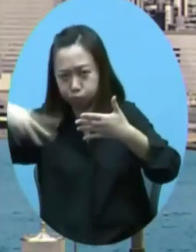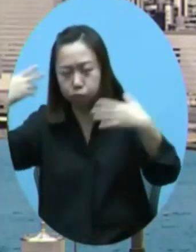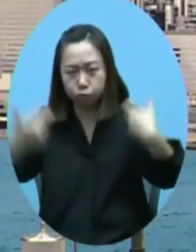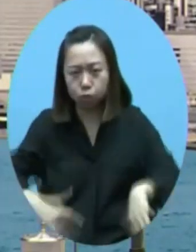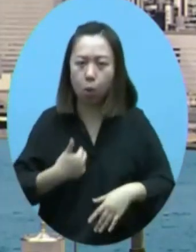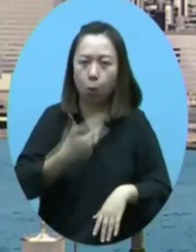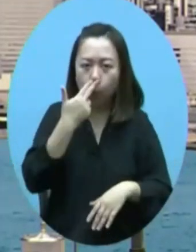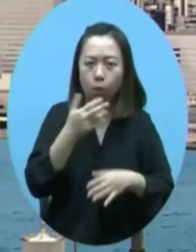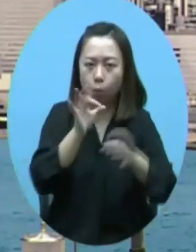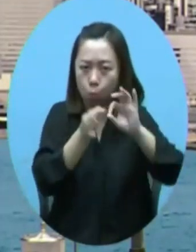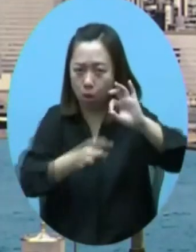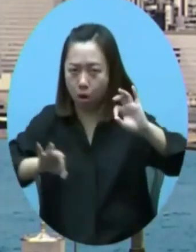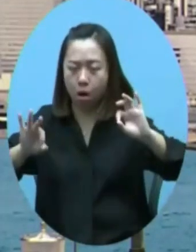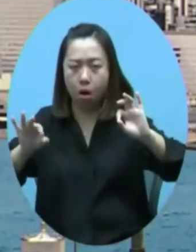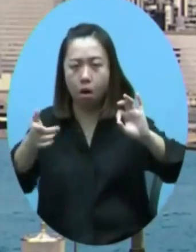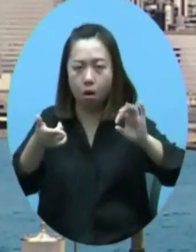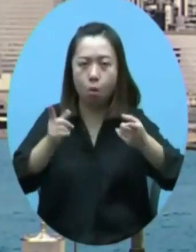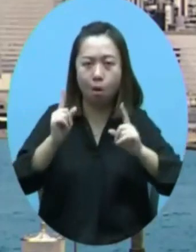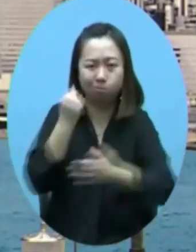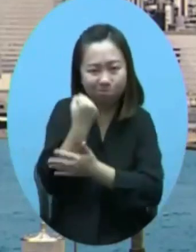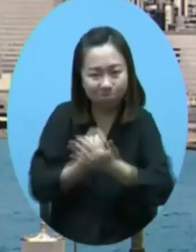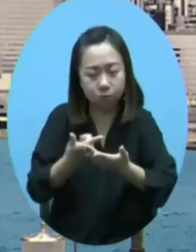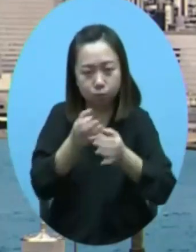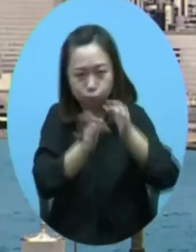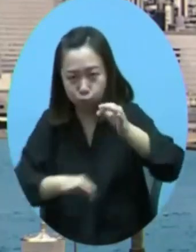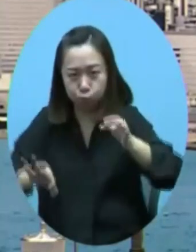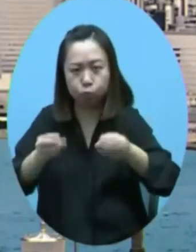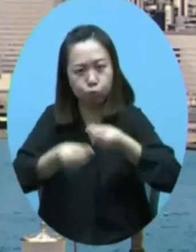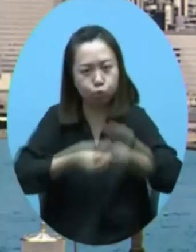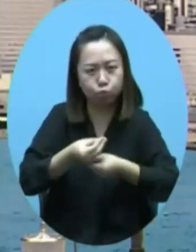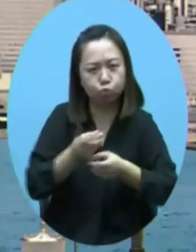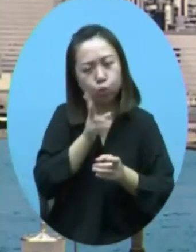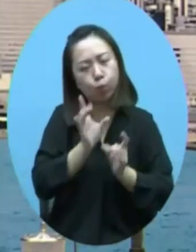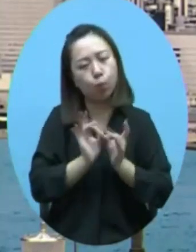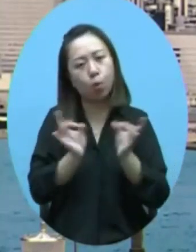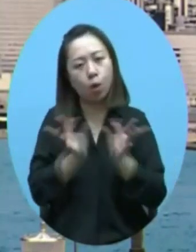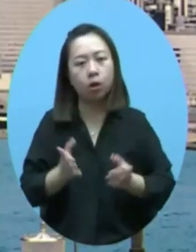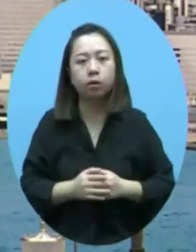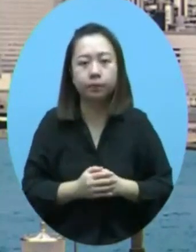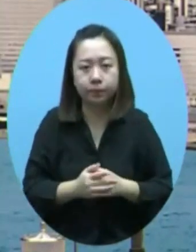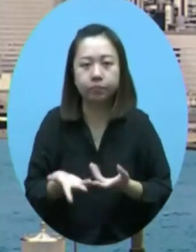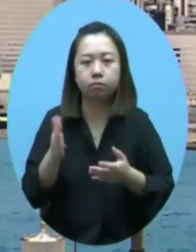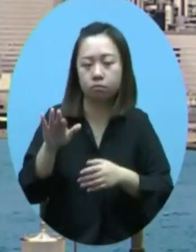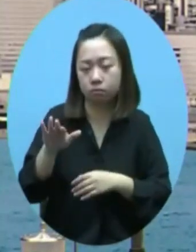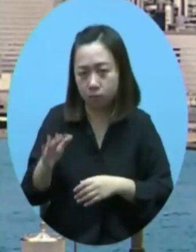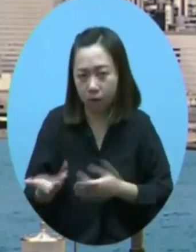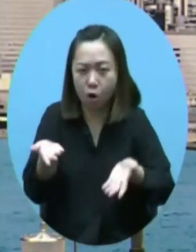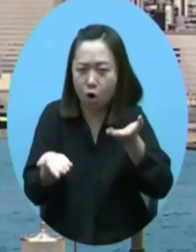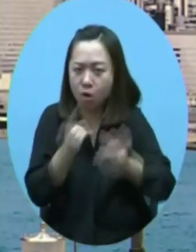direction. We see that it might be had to do with the sewage pipes, not directly related to